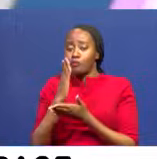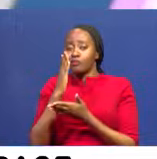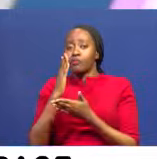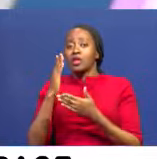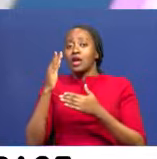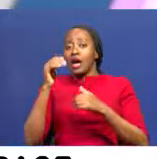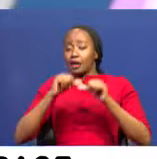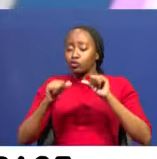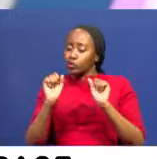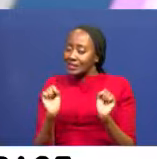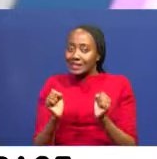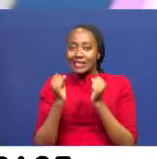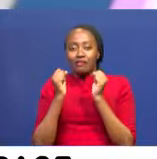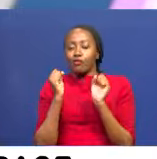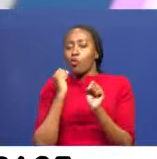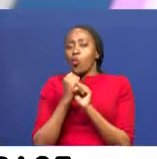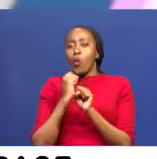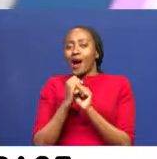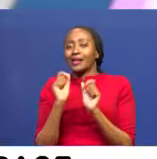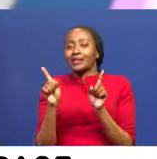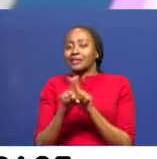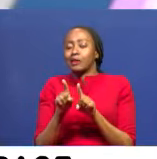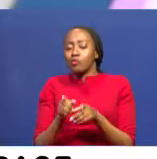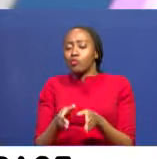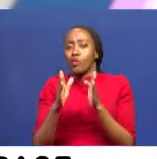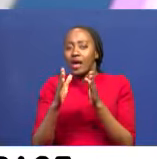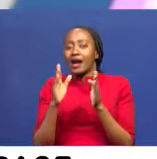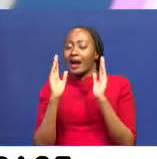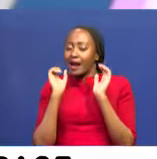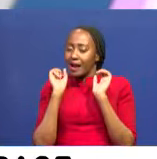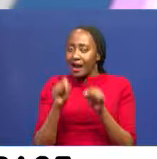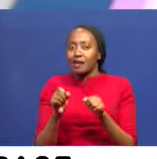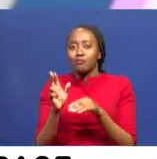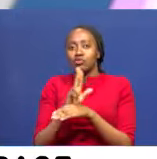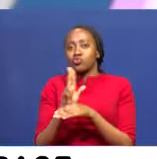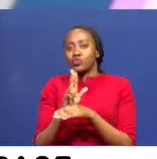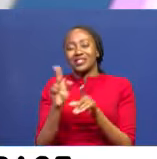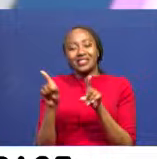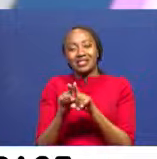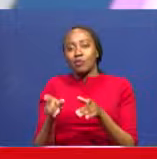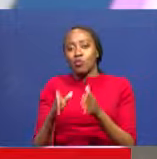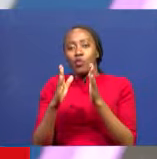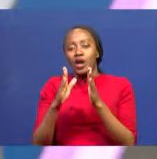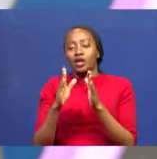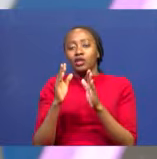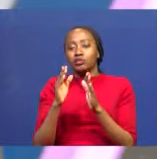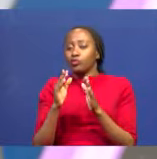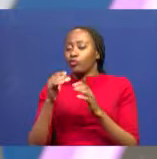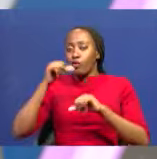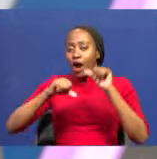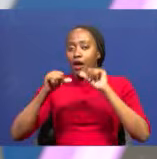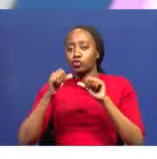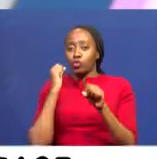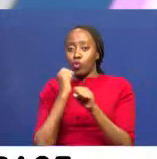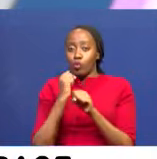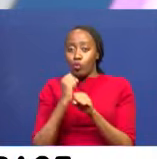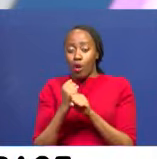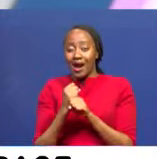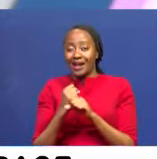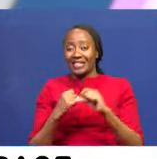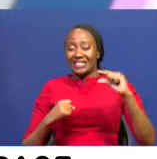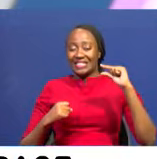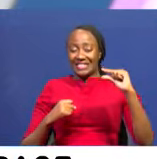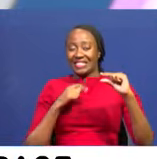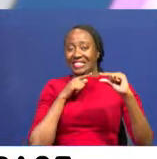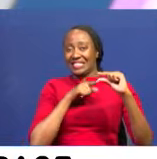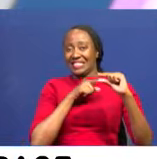working in the same manner, and it can be used for a certain condition to make sure that it's working. So generics are